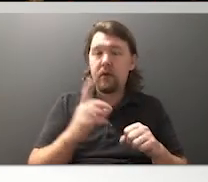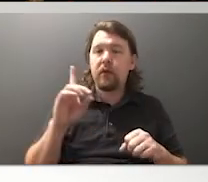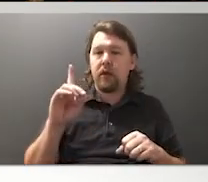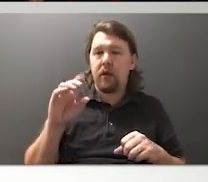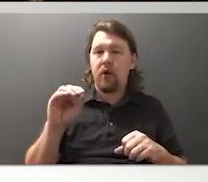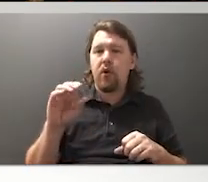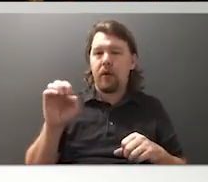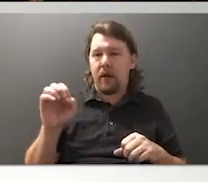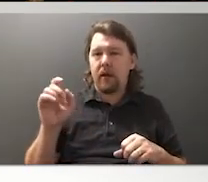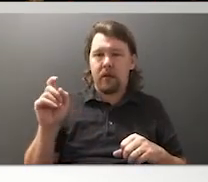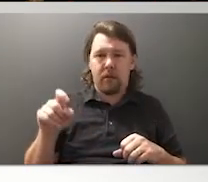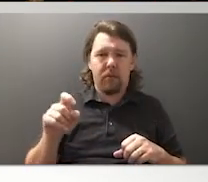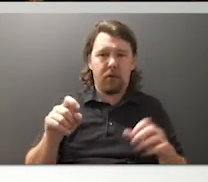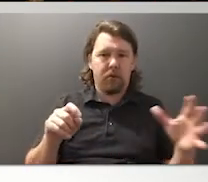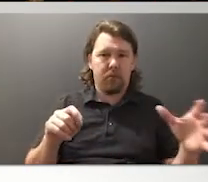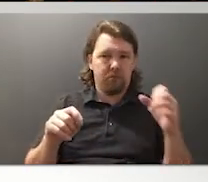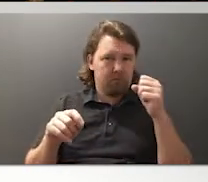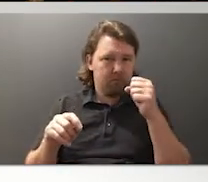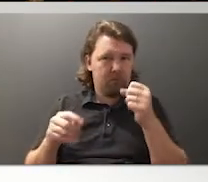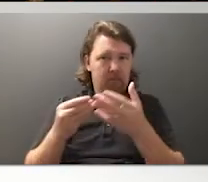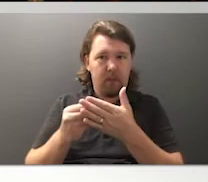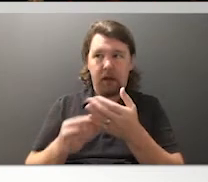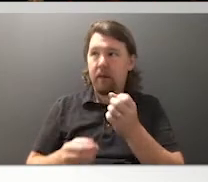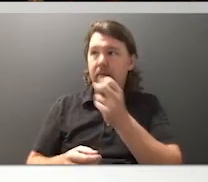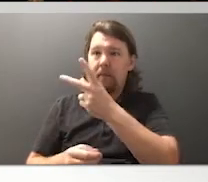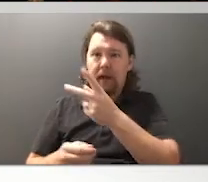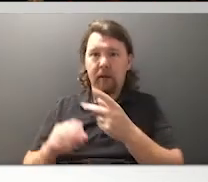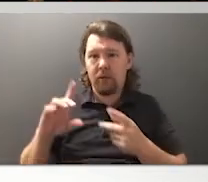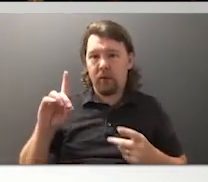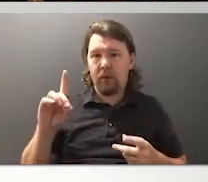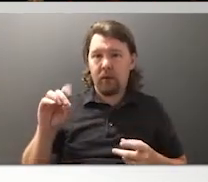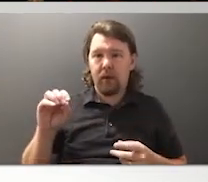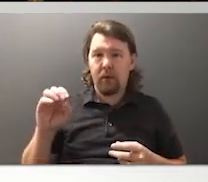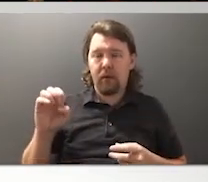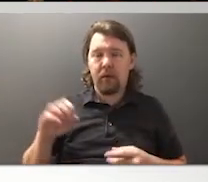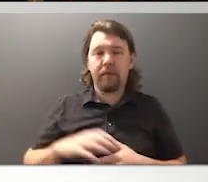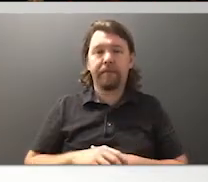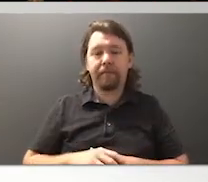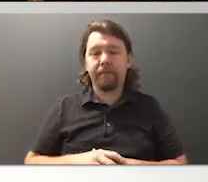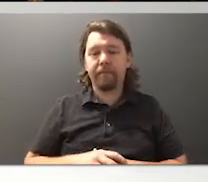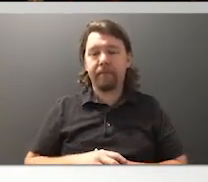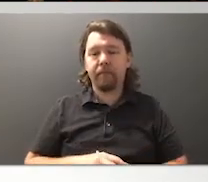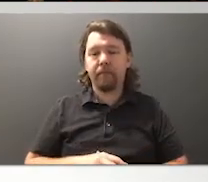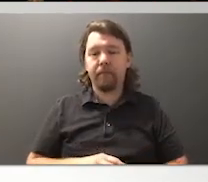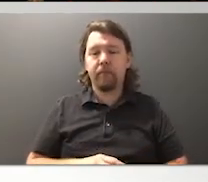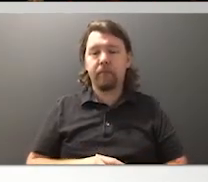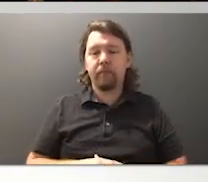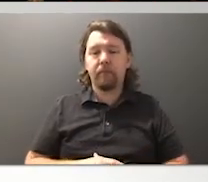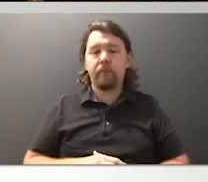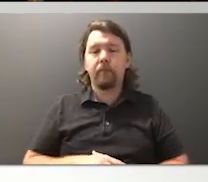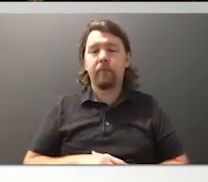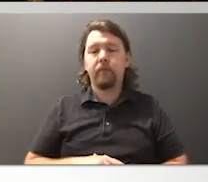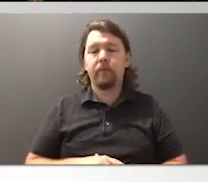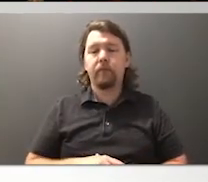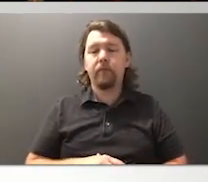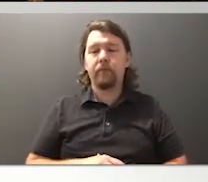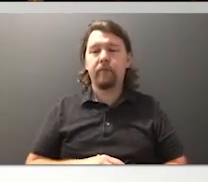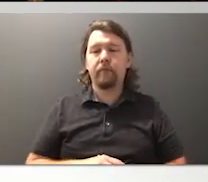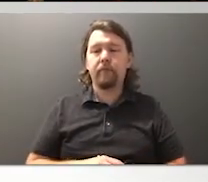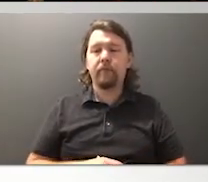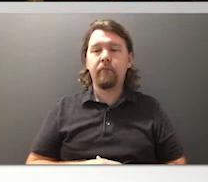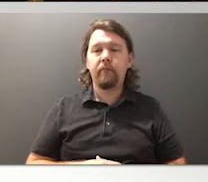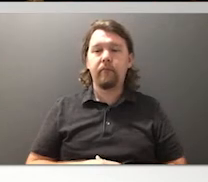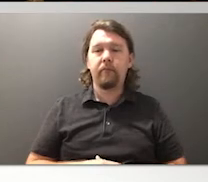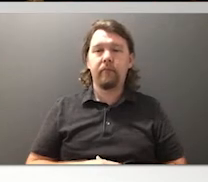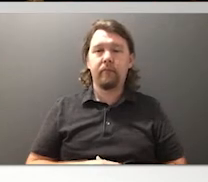the funds are supposed to go back to the DOE. Still not quite, because my son most likely will be in school, high school,